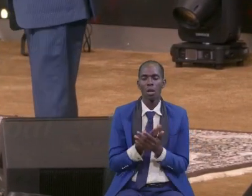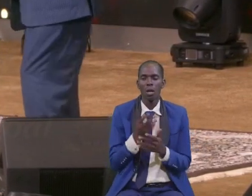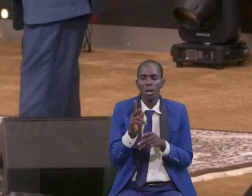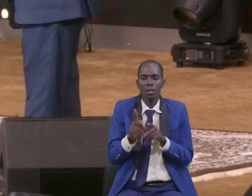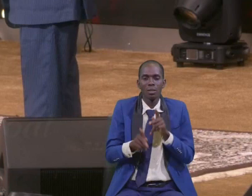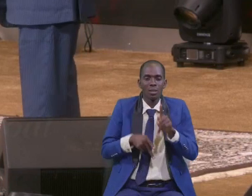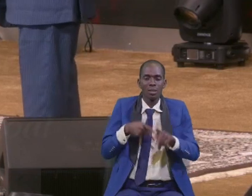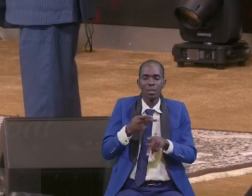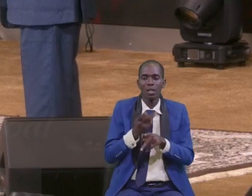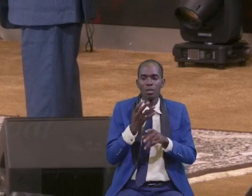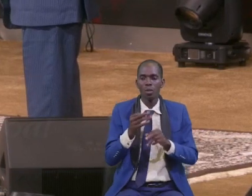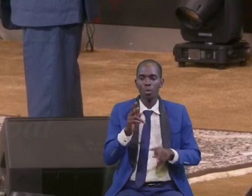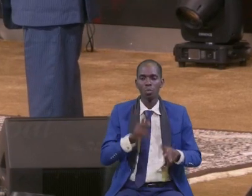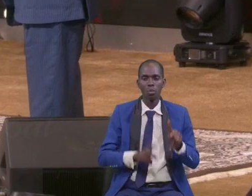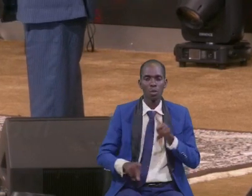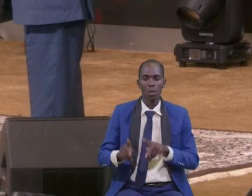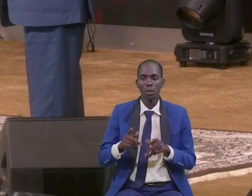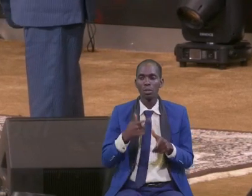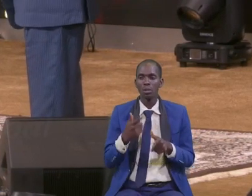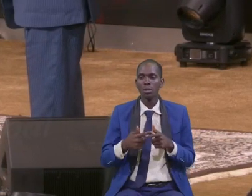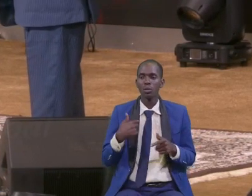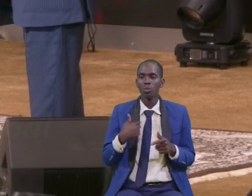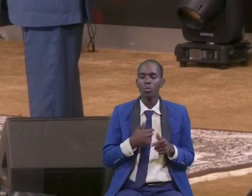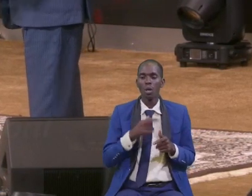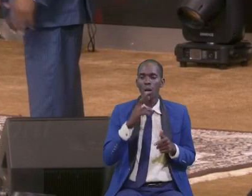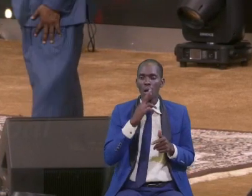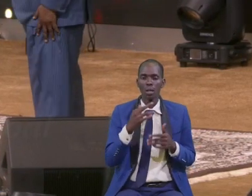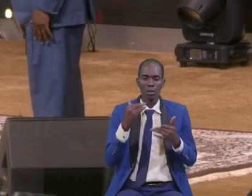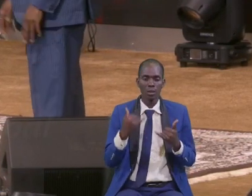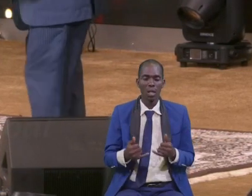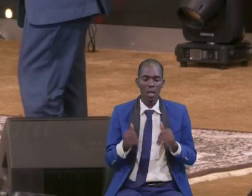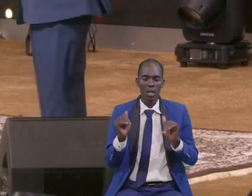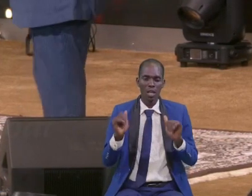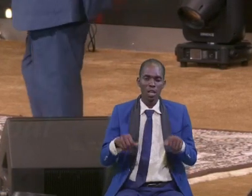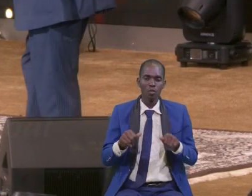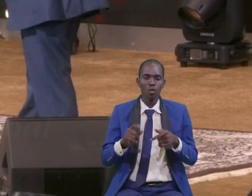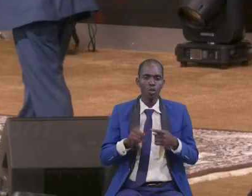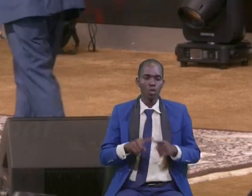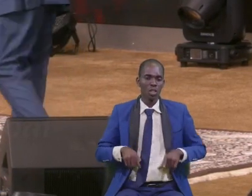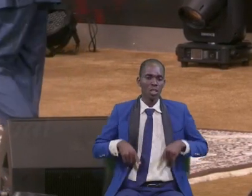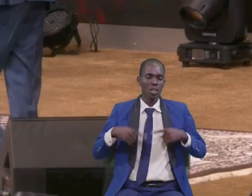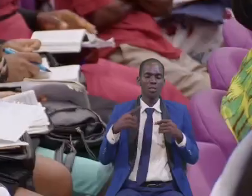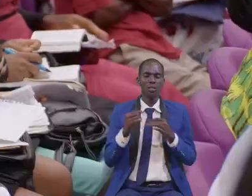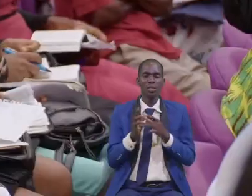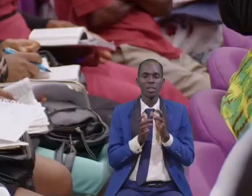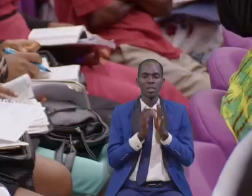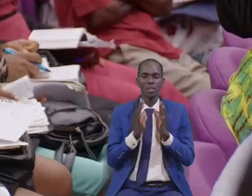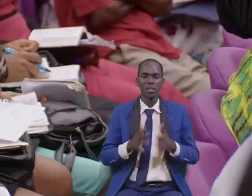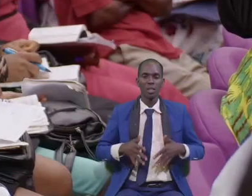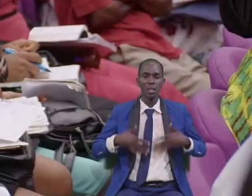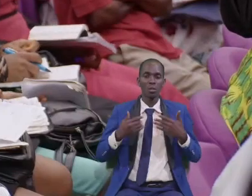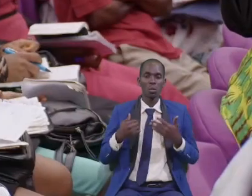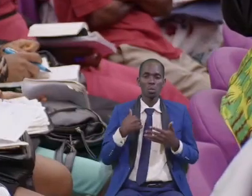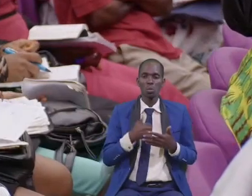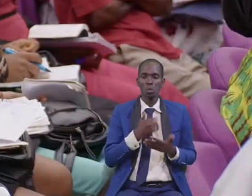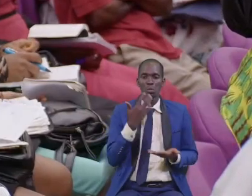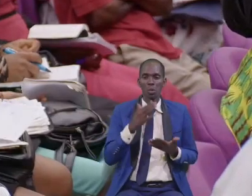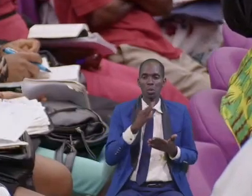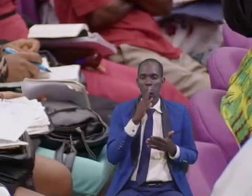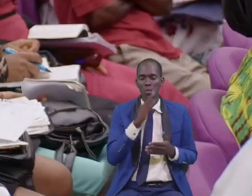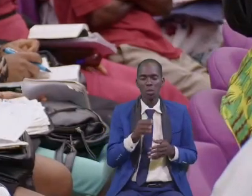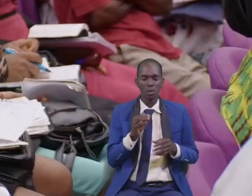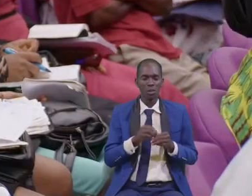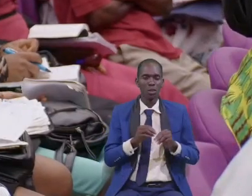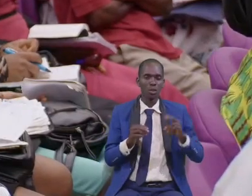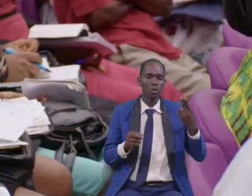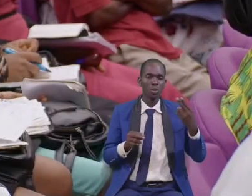And yet, we're able to live the Christian life. We might be in Judah, like Daniel, Shadrach, Meshach,